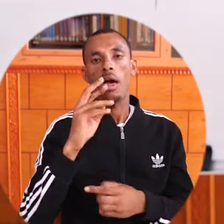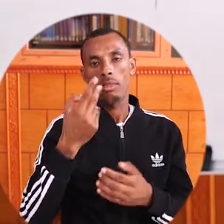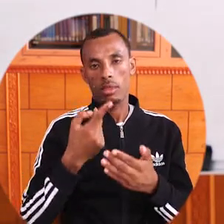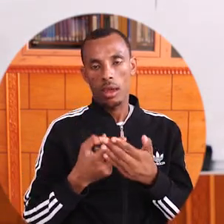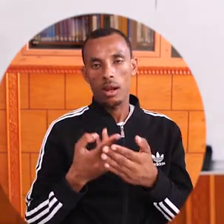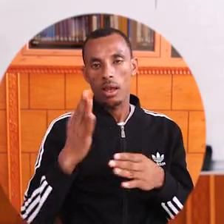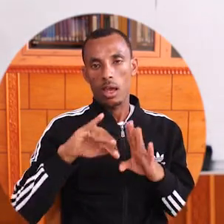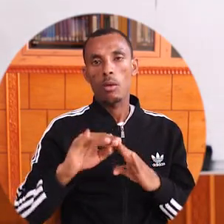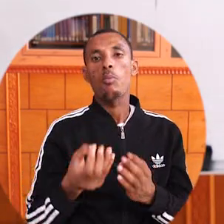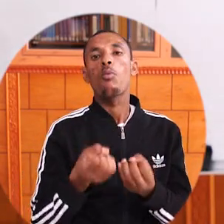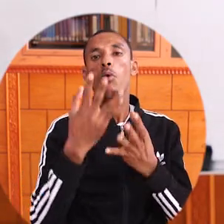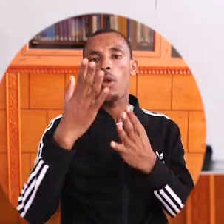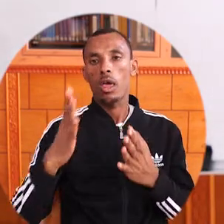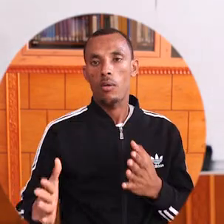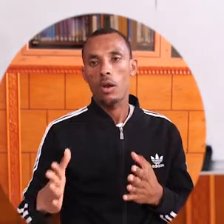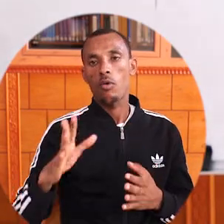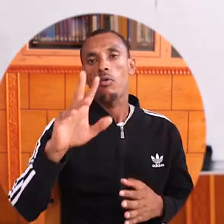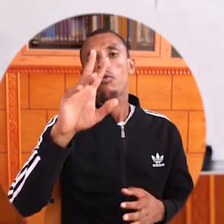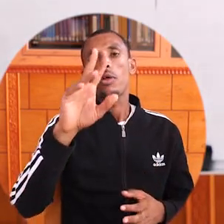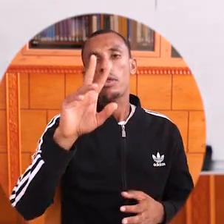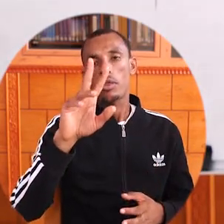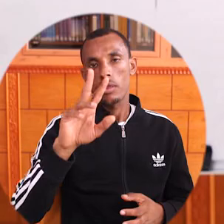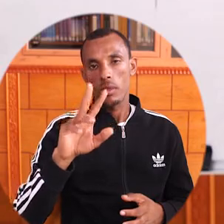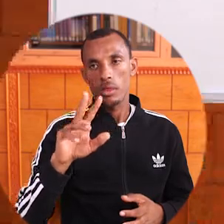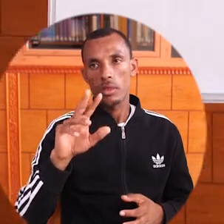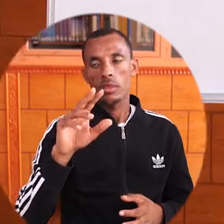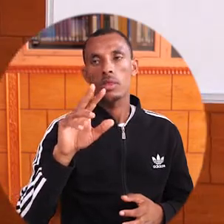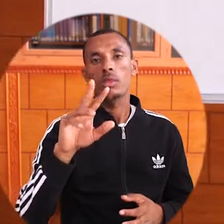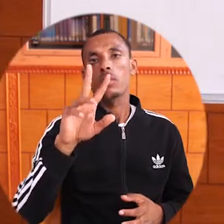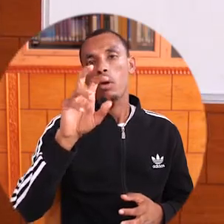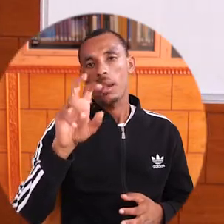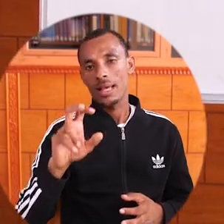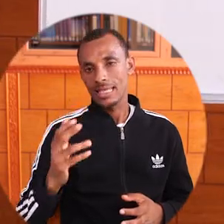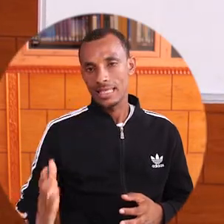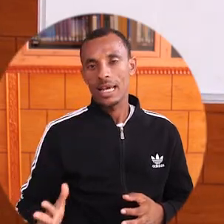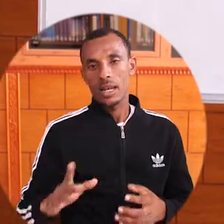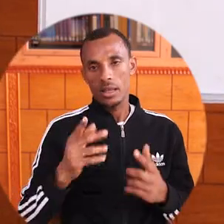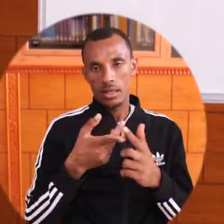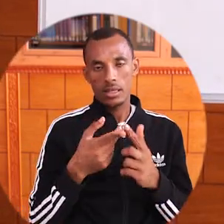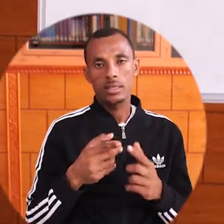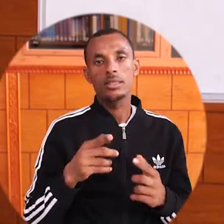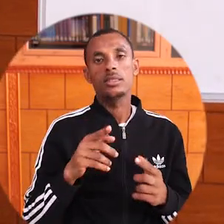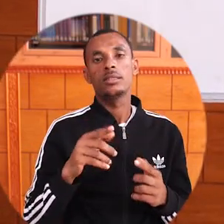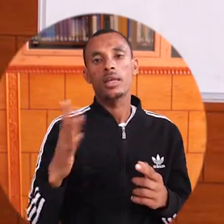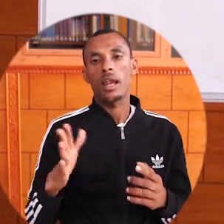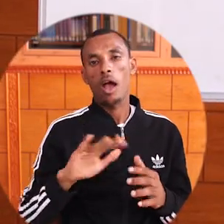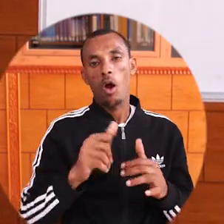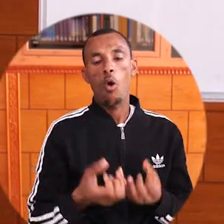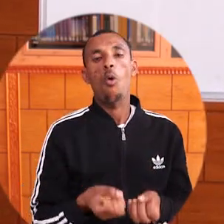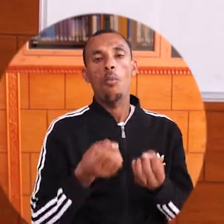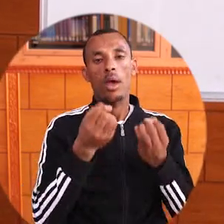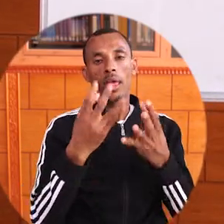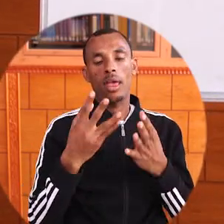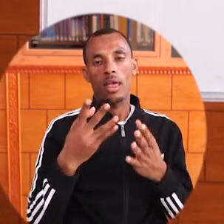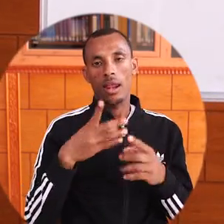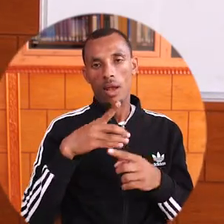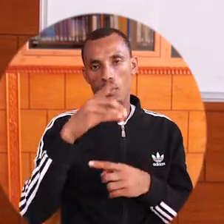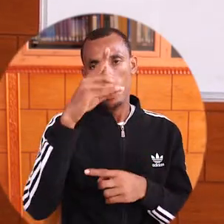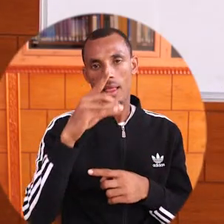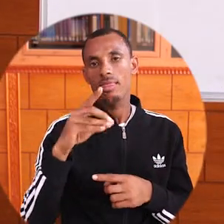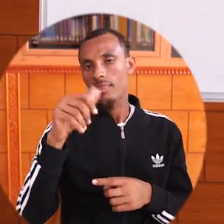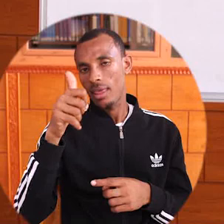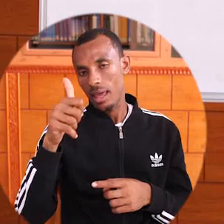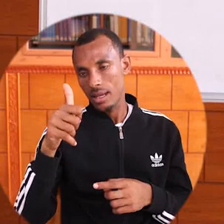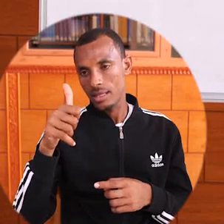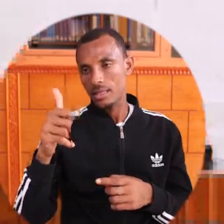the polygon of 20 sides? The second question is, how many diagonal can be drawn 10